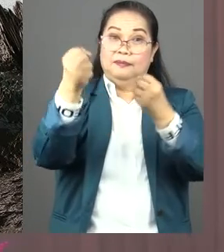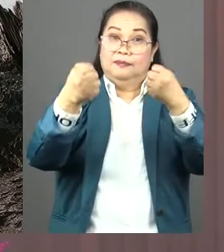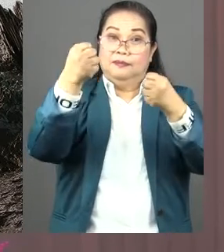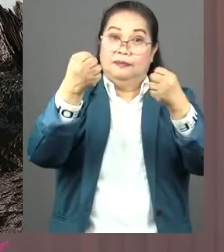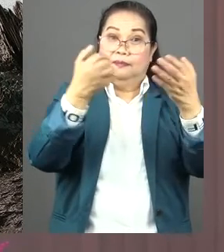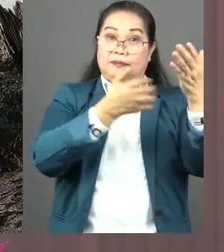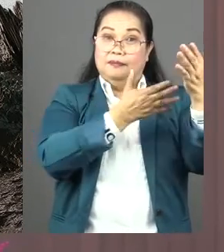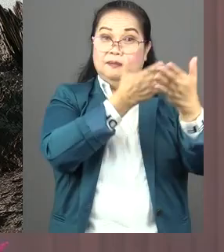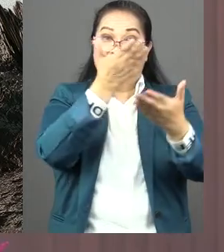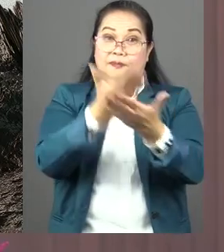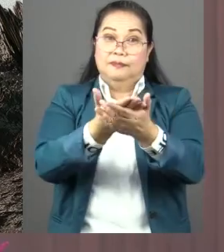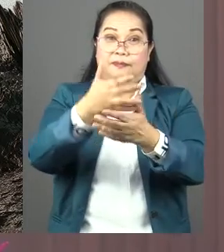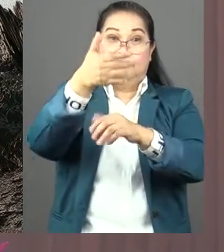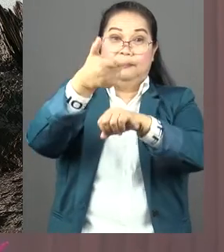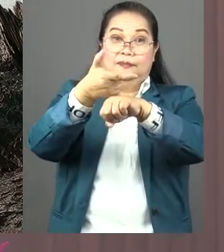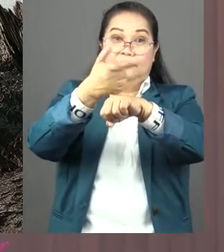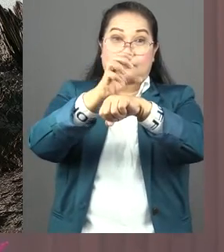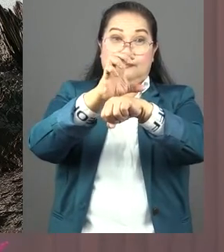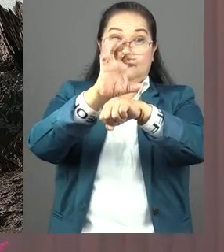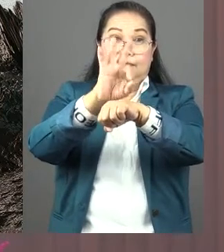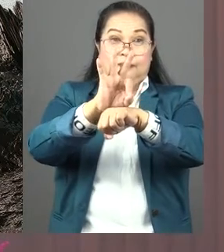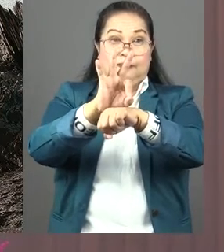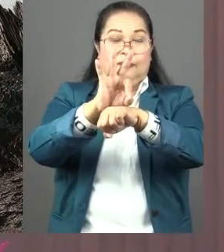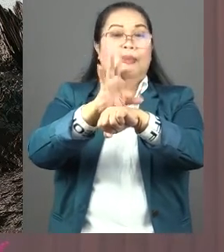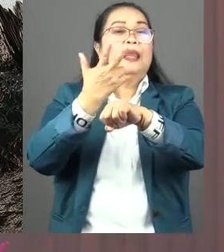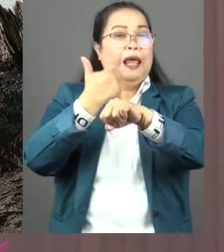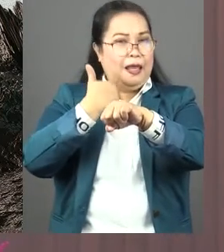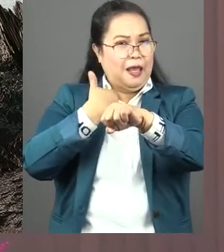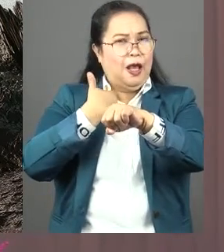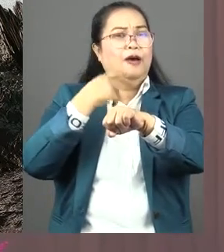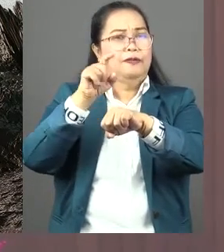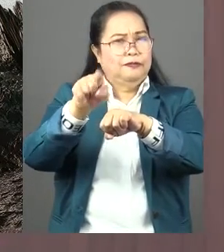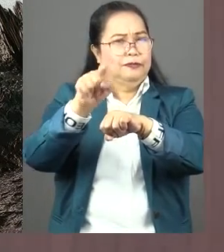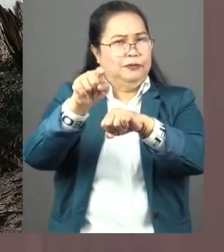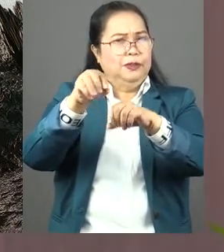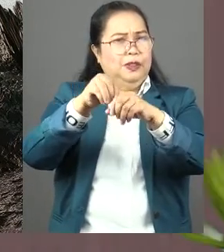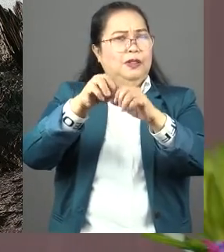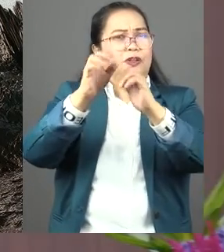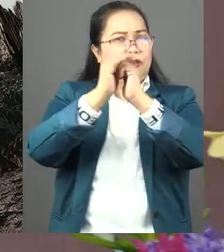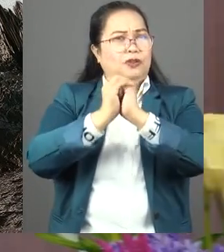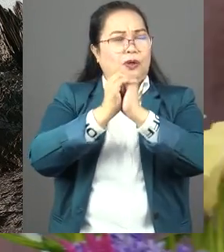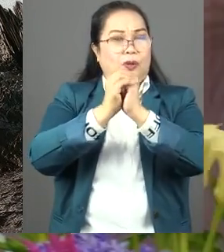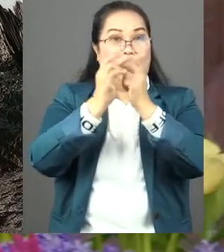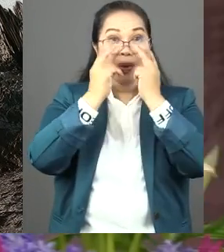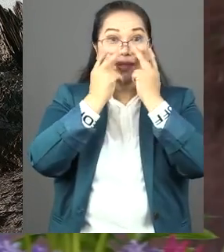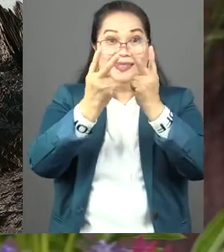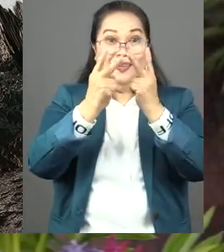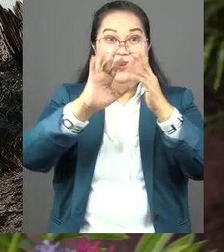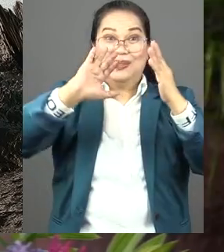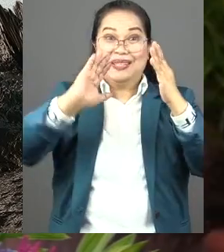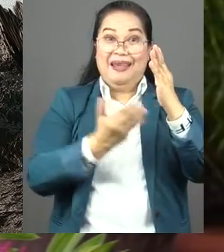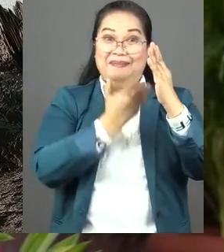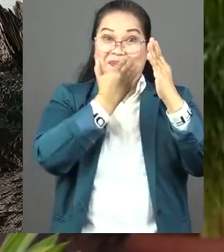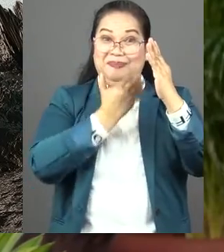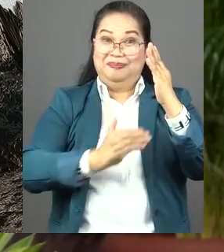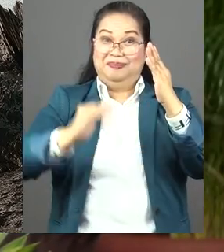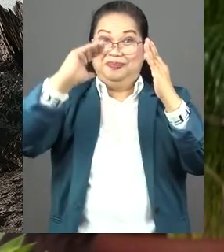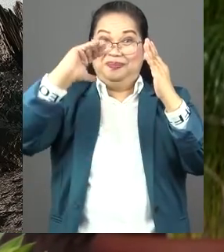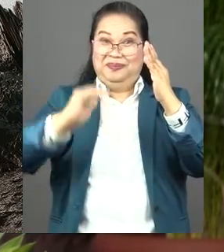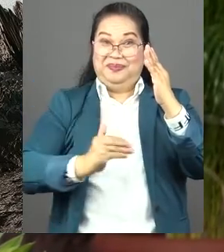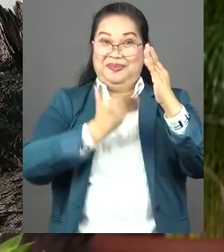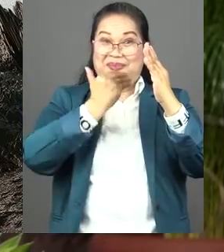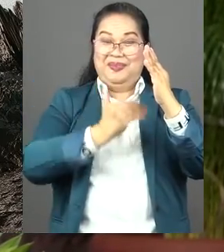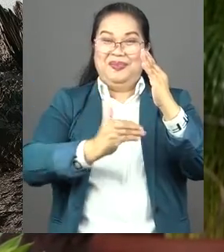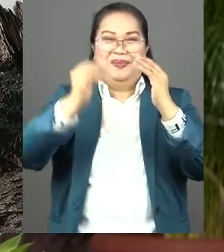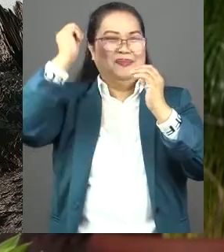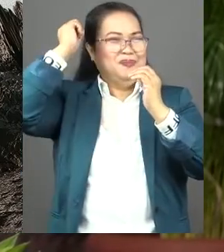go here. Maybe there is something to this worship. And then they saw you sing. And then you